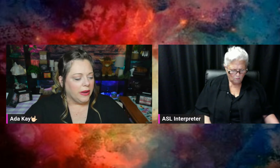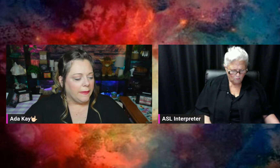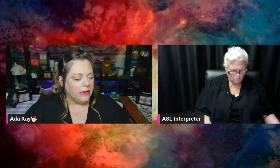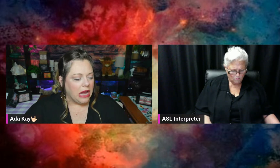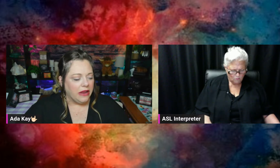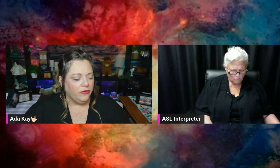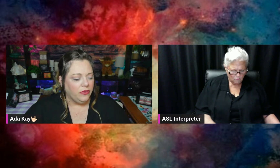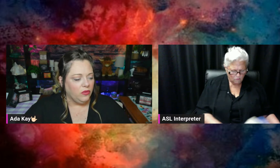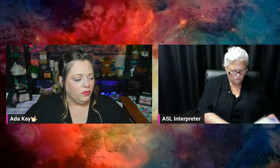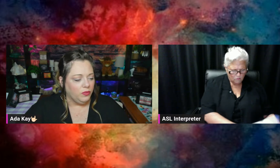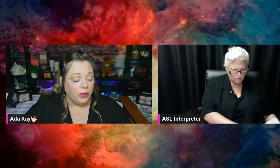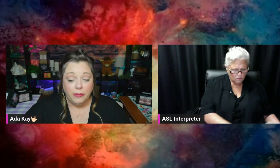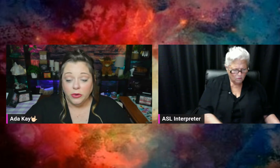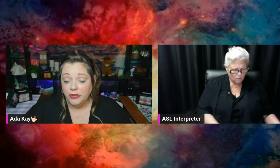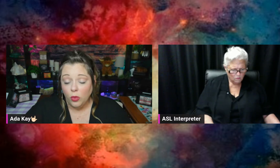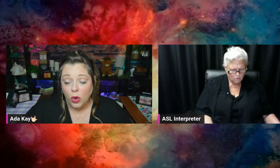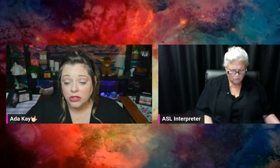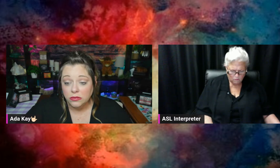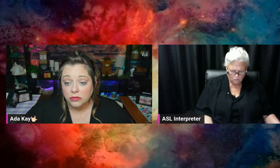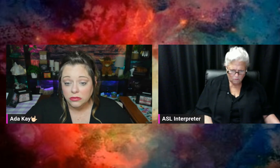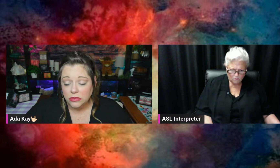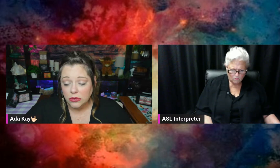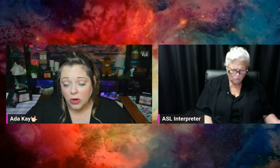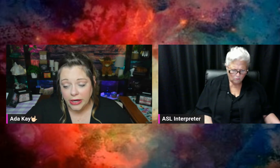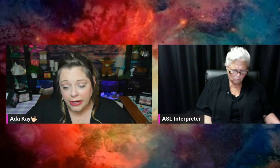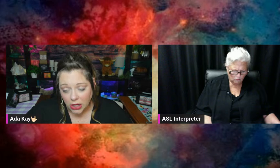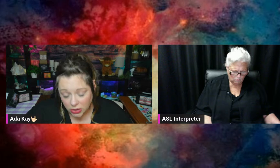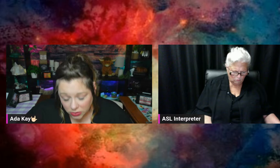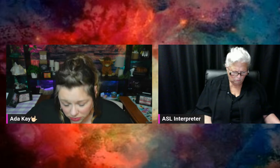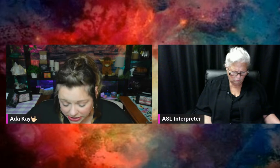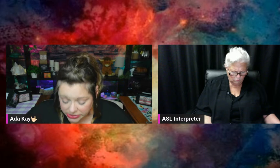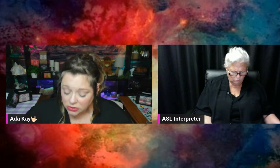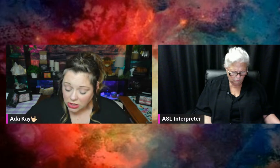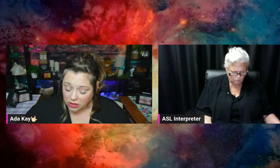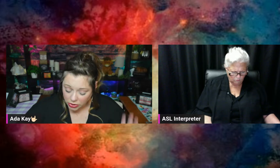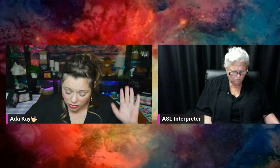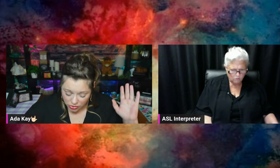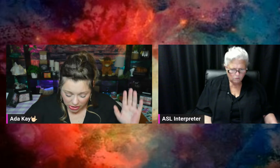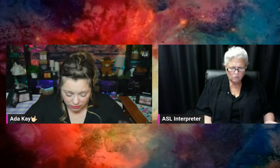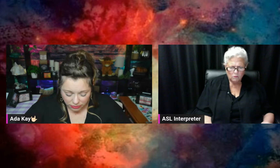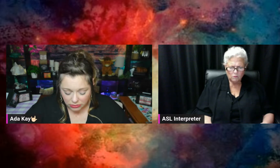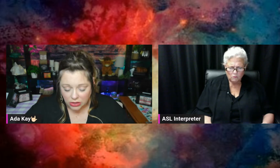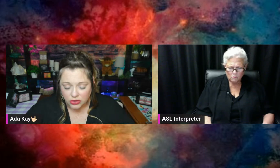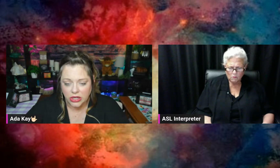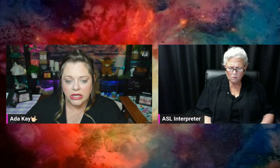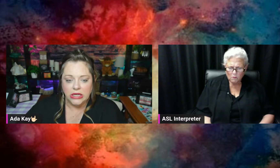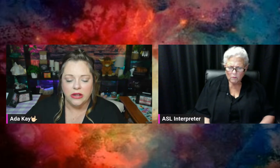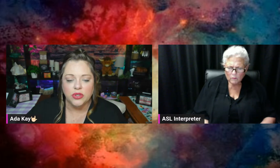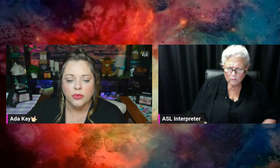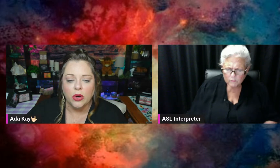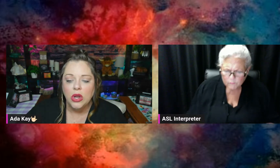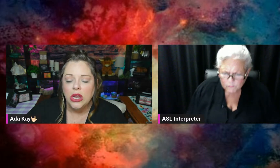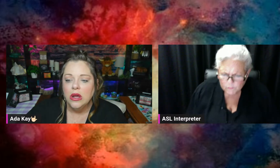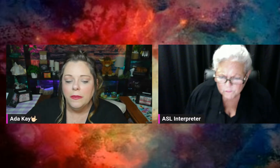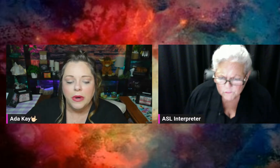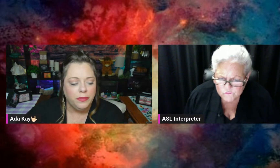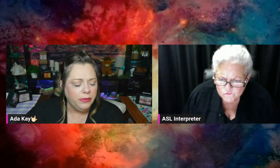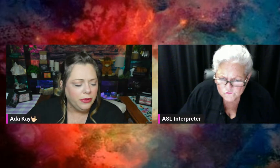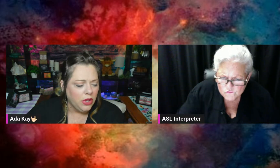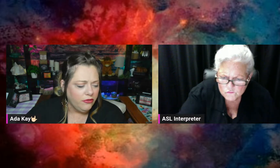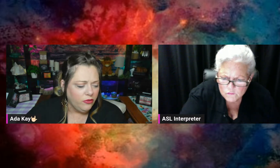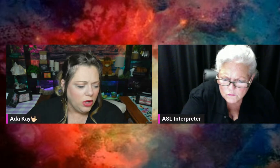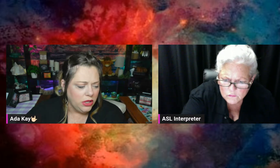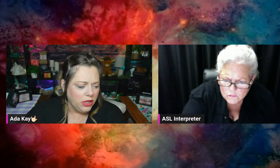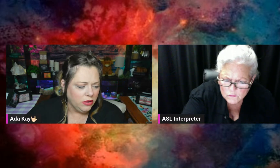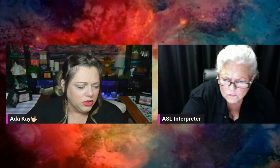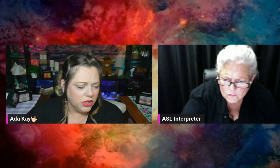So people have won, Ronnie. I know I still got to mail yours out. I'll try and get it out tomorrow. But